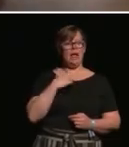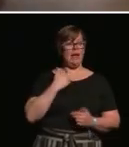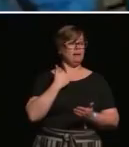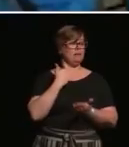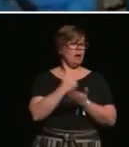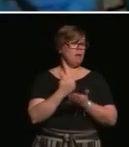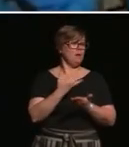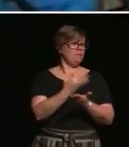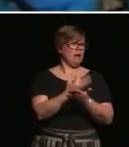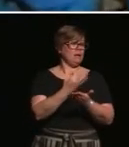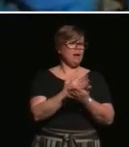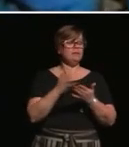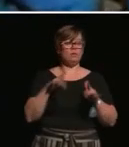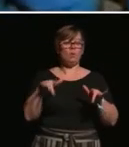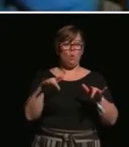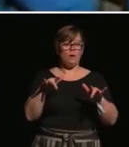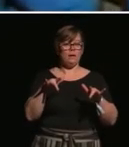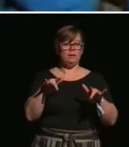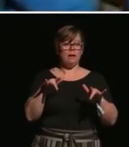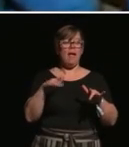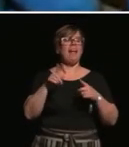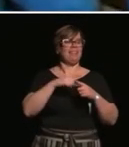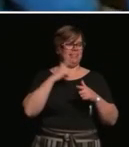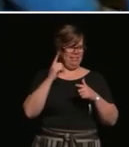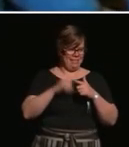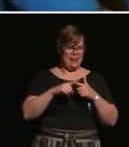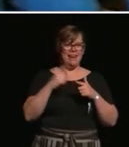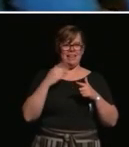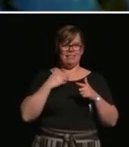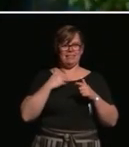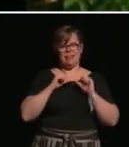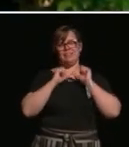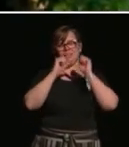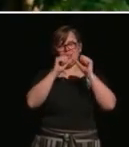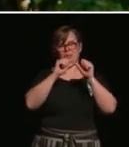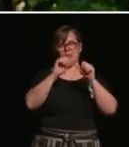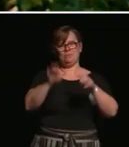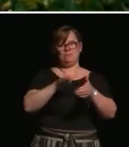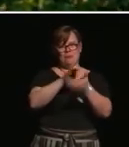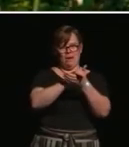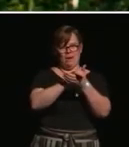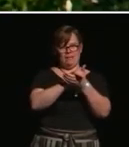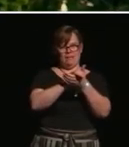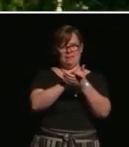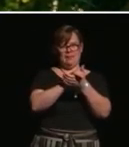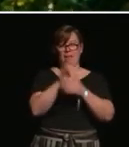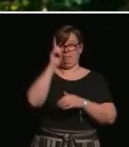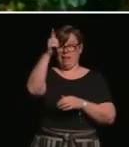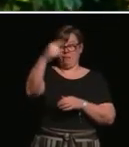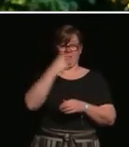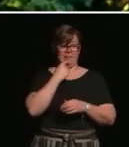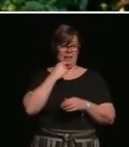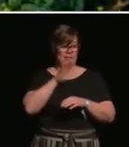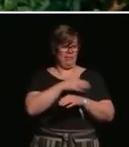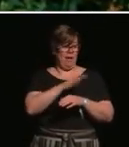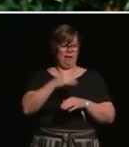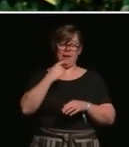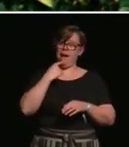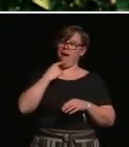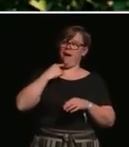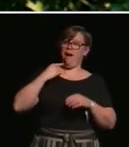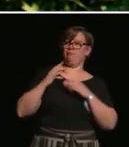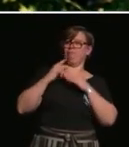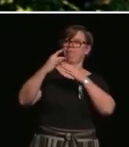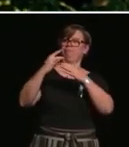recording. The two later married and remain together today. As she later said in a song, "I've led a fascinating